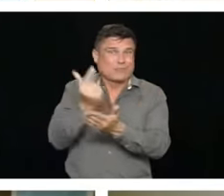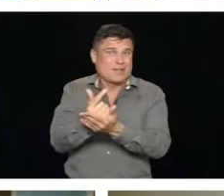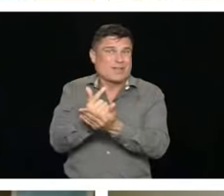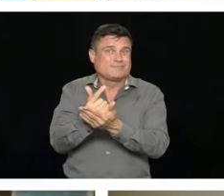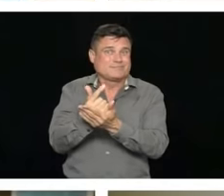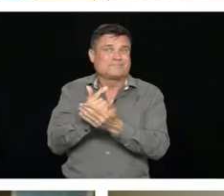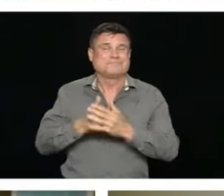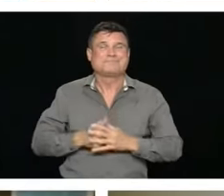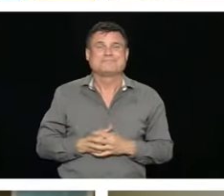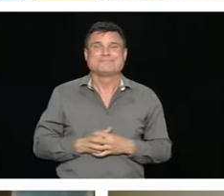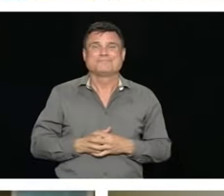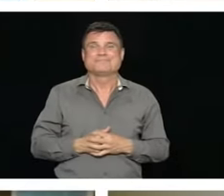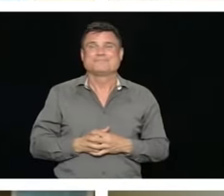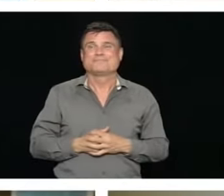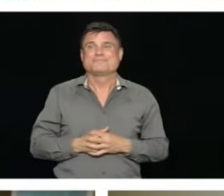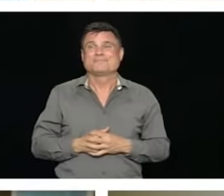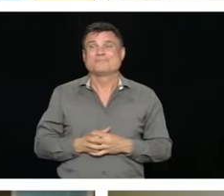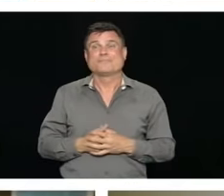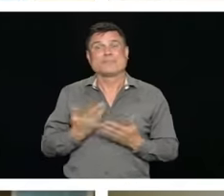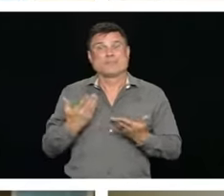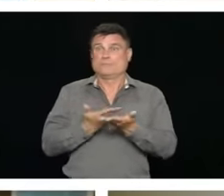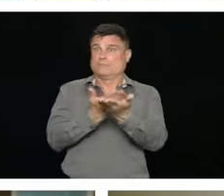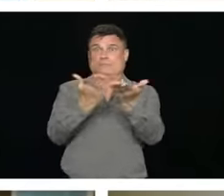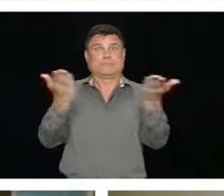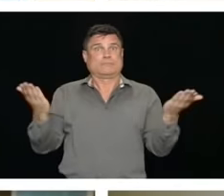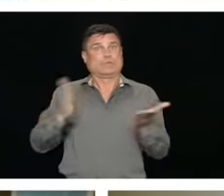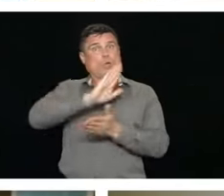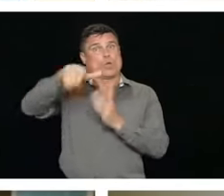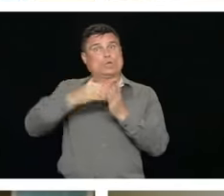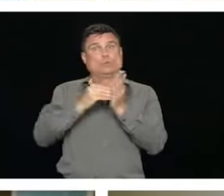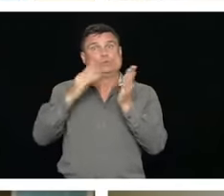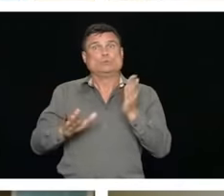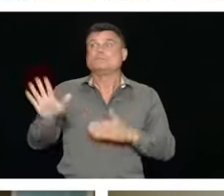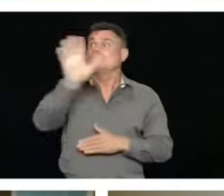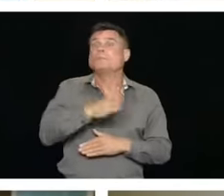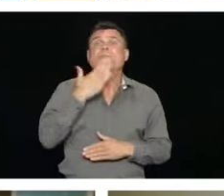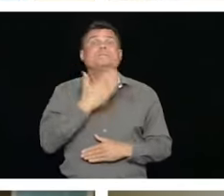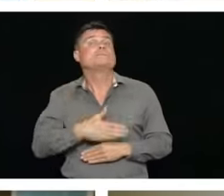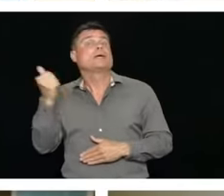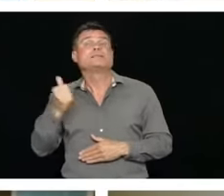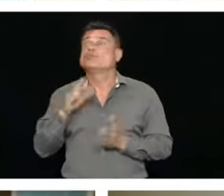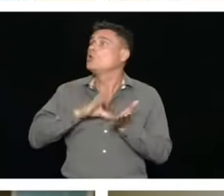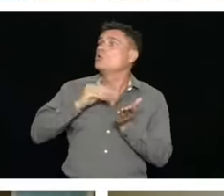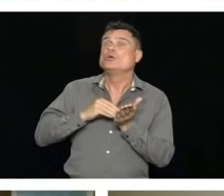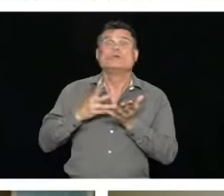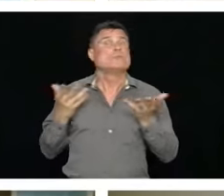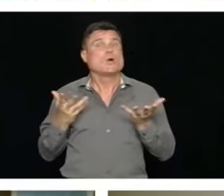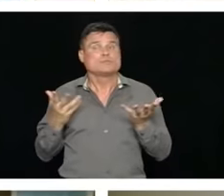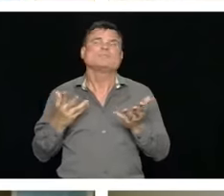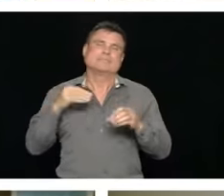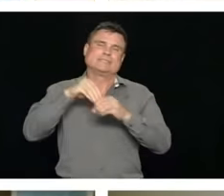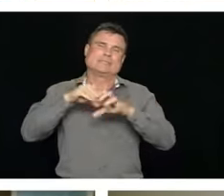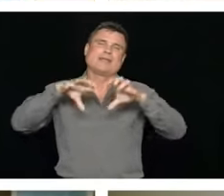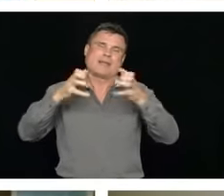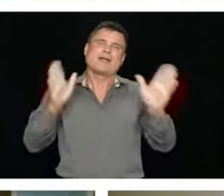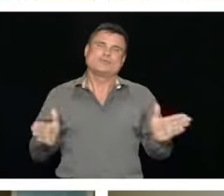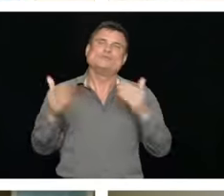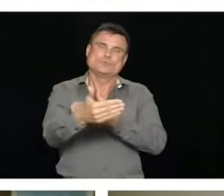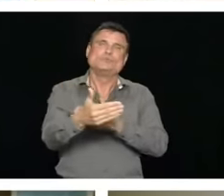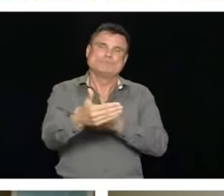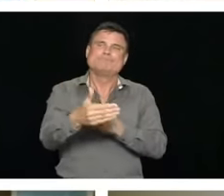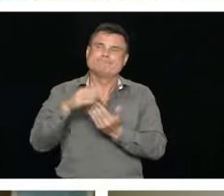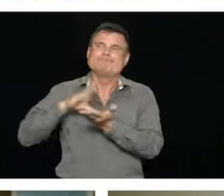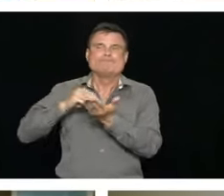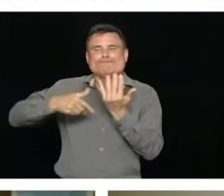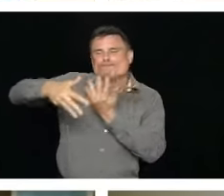for in-class learning and seeing their friends again. Minister Fleming, Stephanie Higginson, and Dr. Corneille are here to answer your